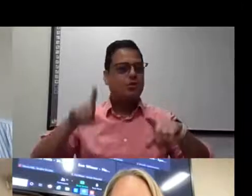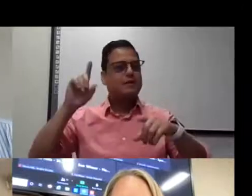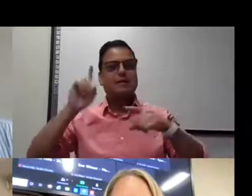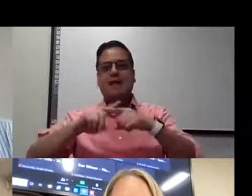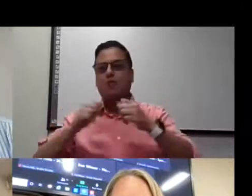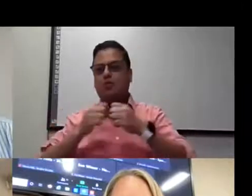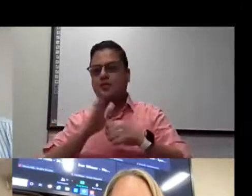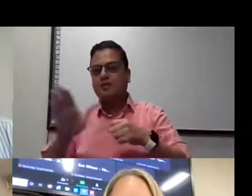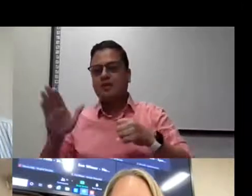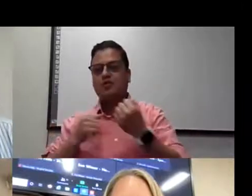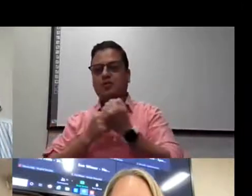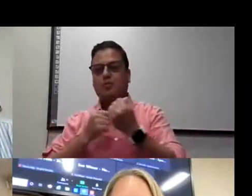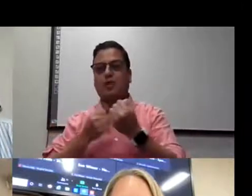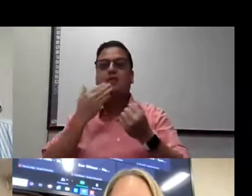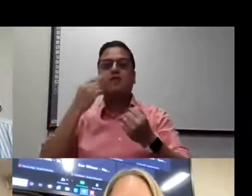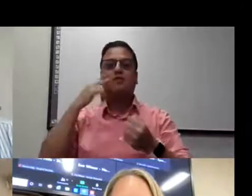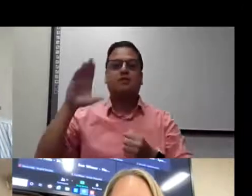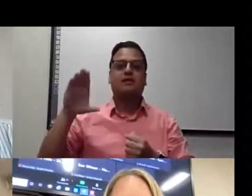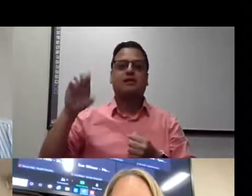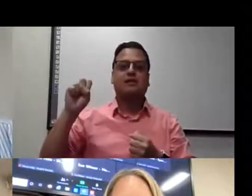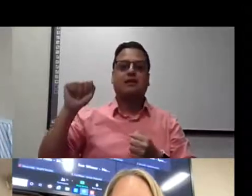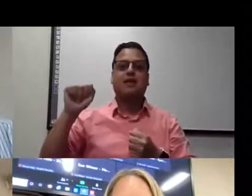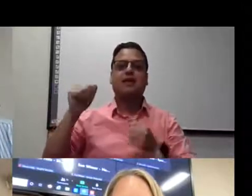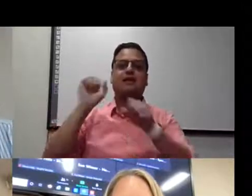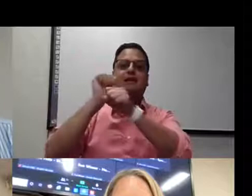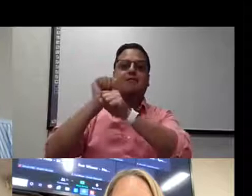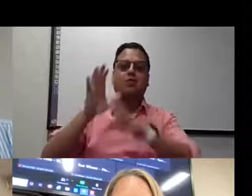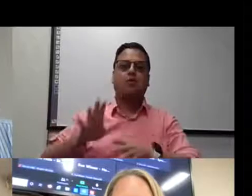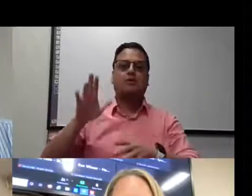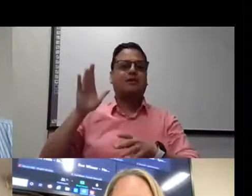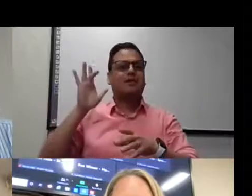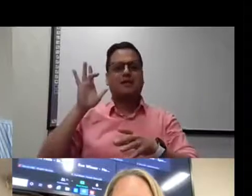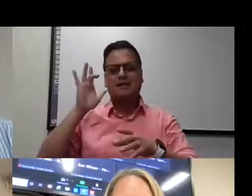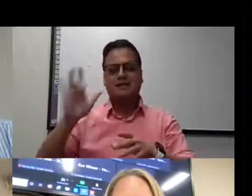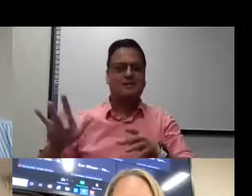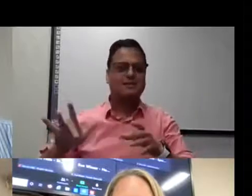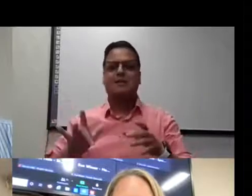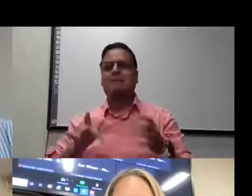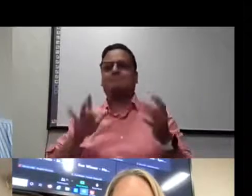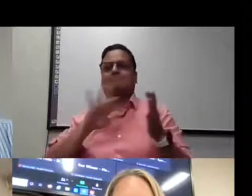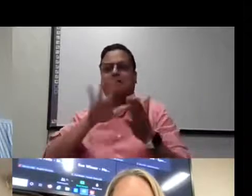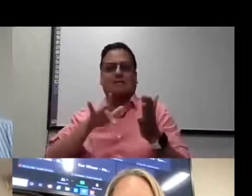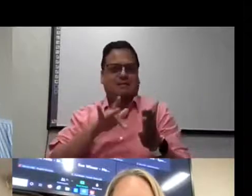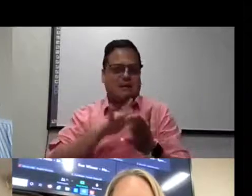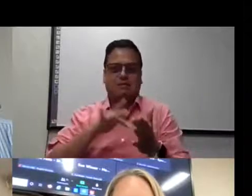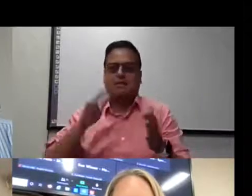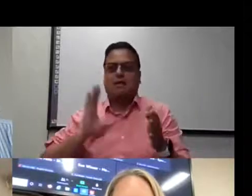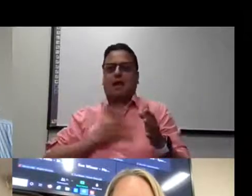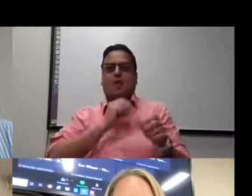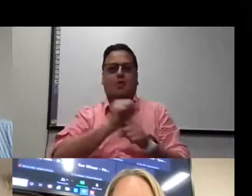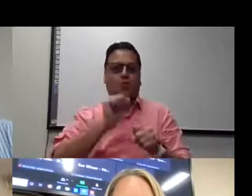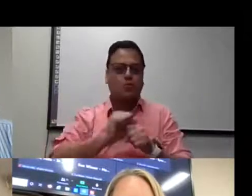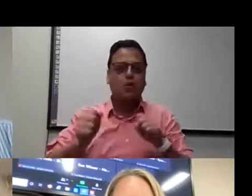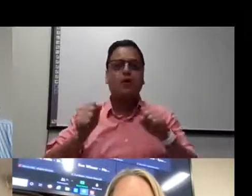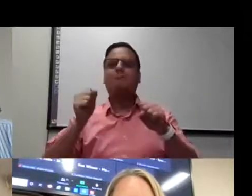A huge thank you to all of our CSEA employees who are the heartbeat of the district and keep the place running, keep the lights on, and